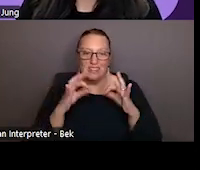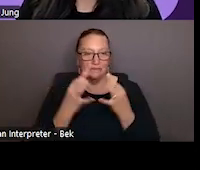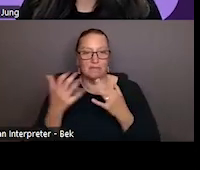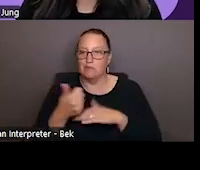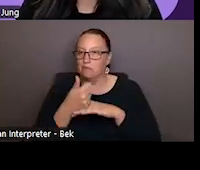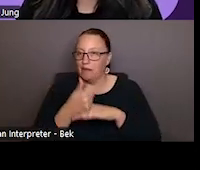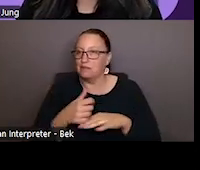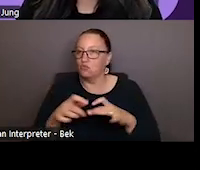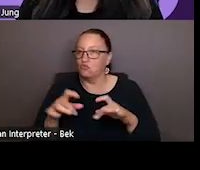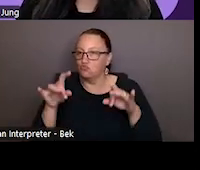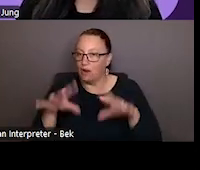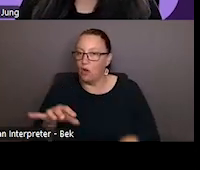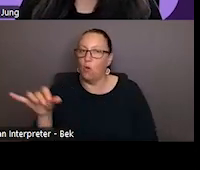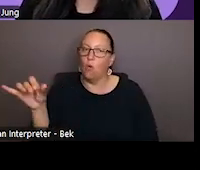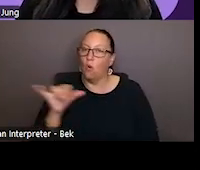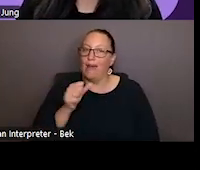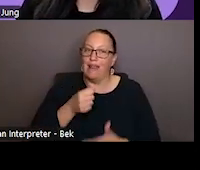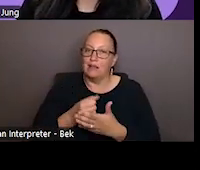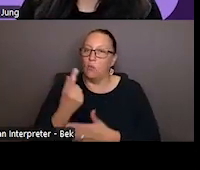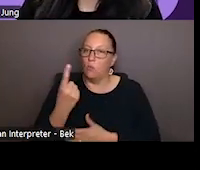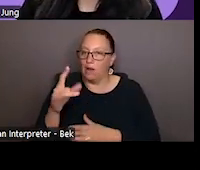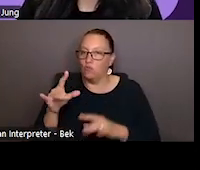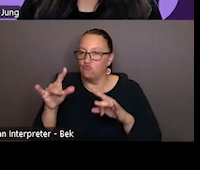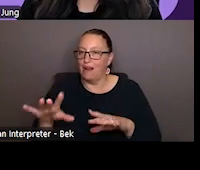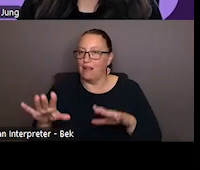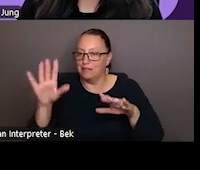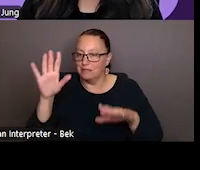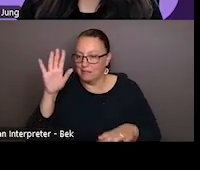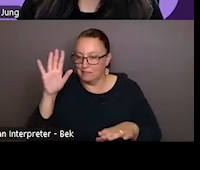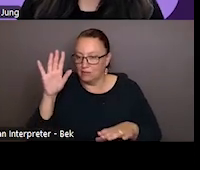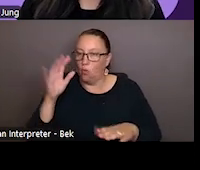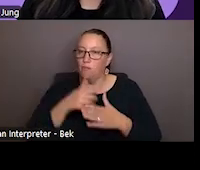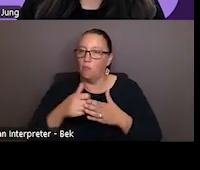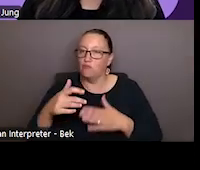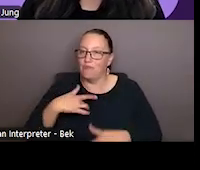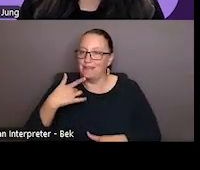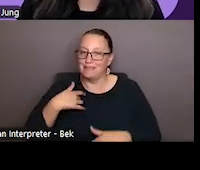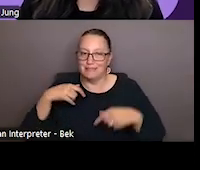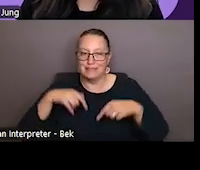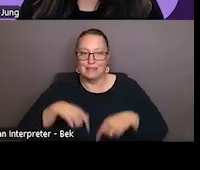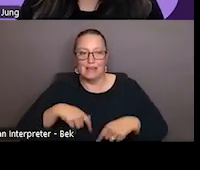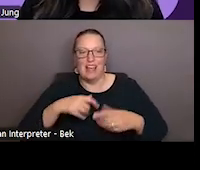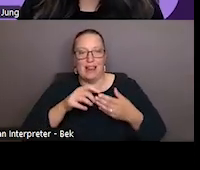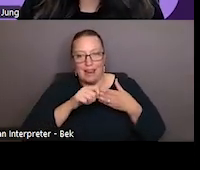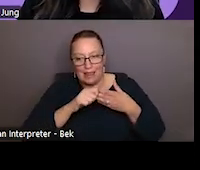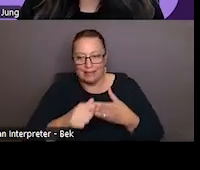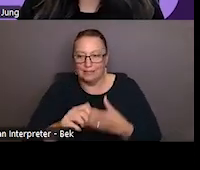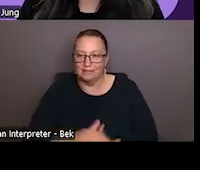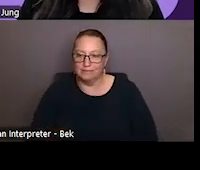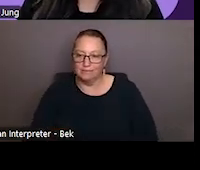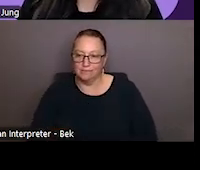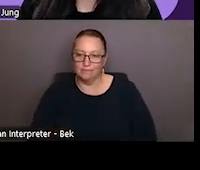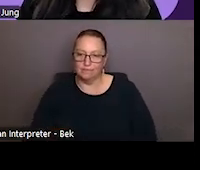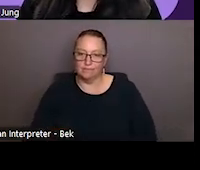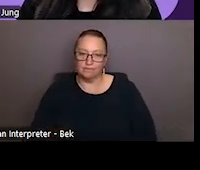one Australian citizen or permanent resident leading the artistic work. Nominees cannot be a previous recipient